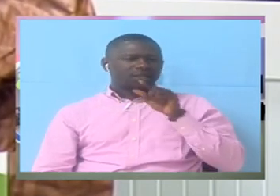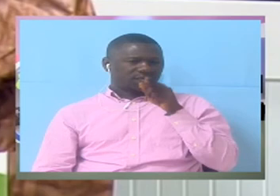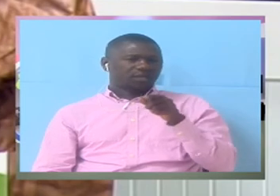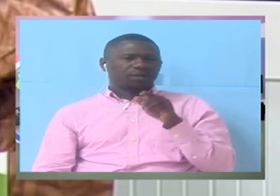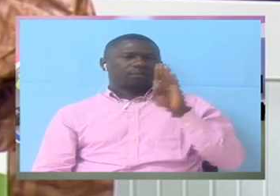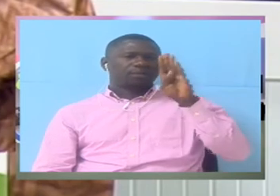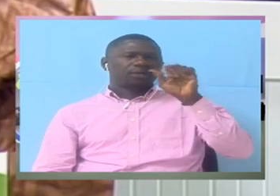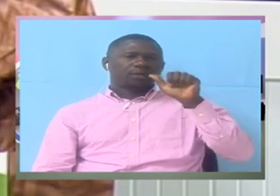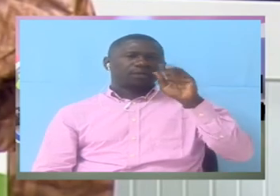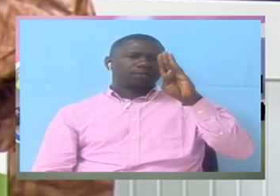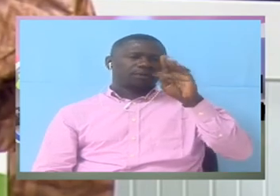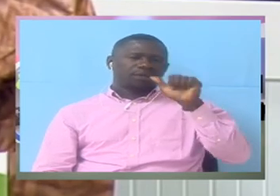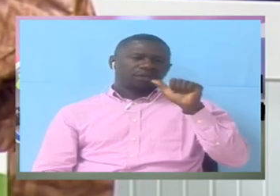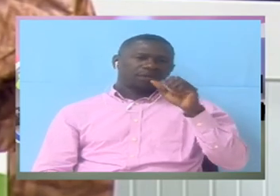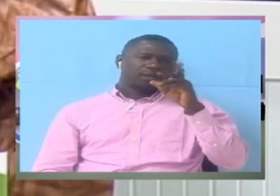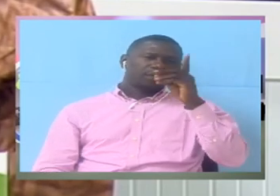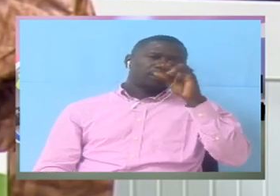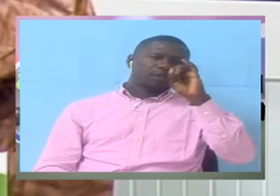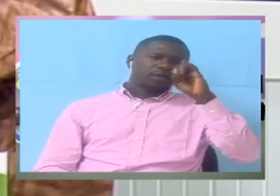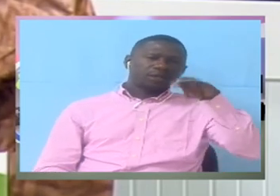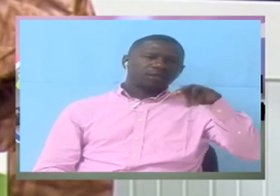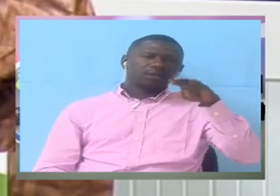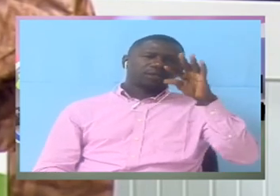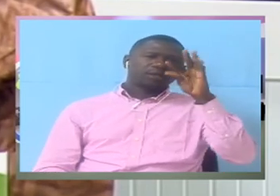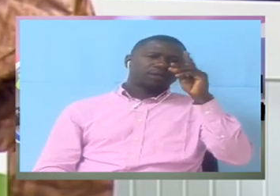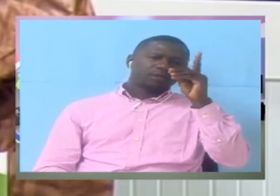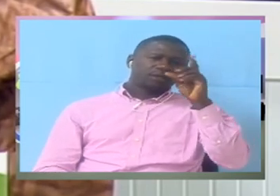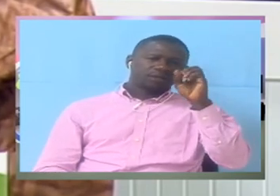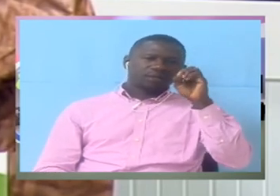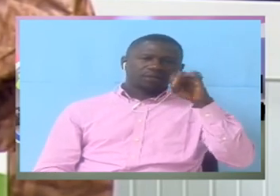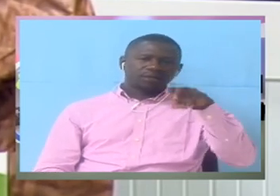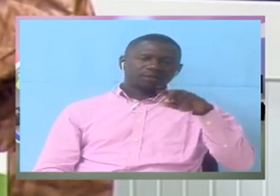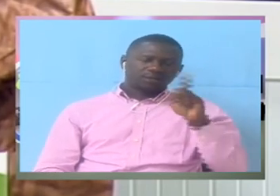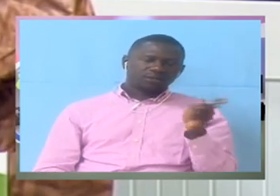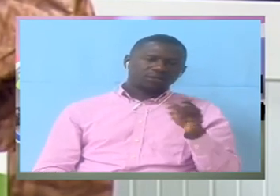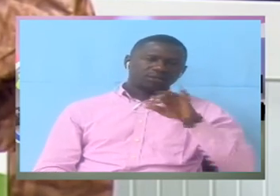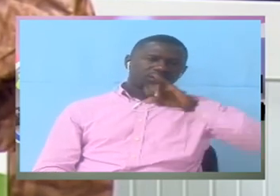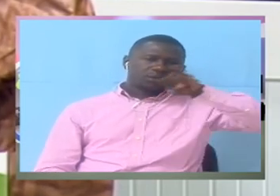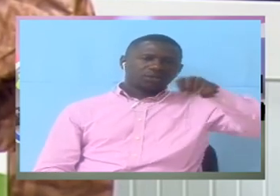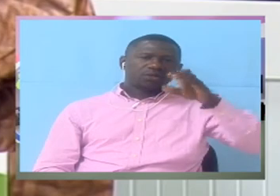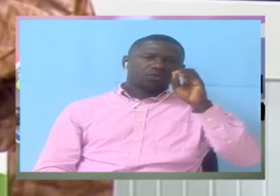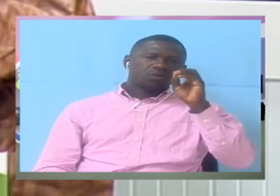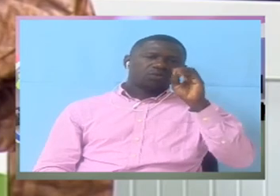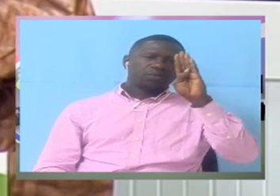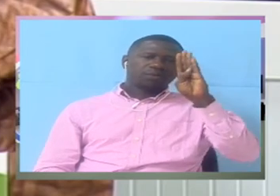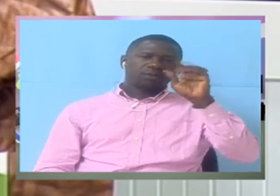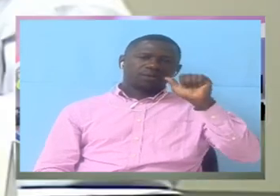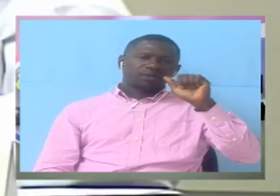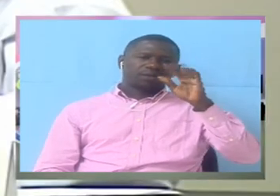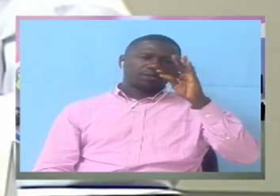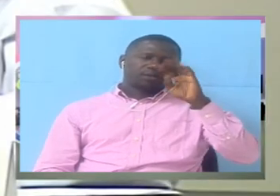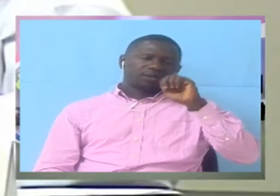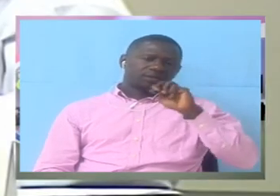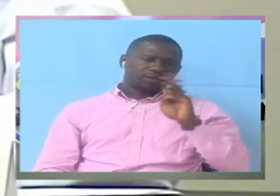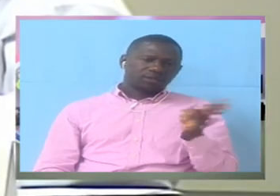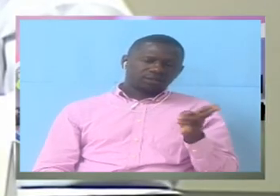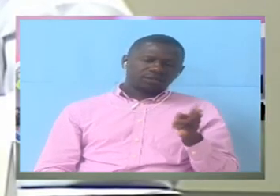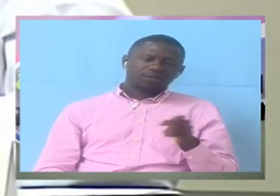Baba Dindin Jobate was there. He was not doing the beating. God knows he did not beat me. Was he present?